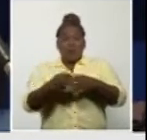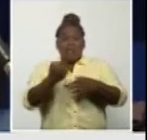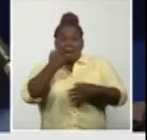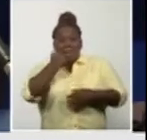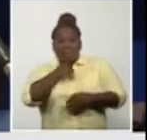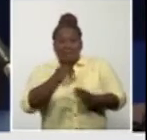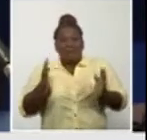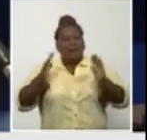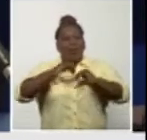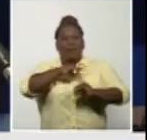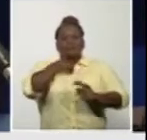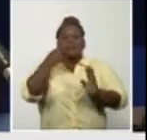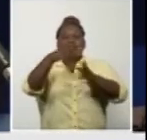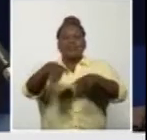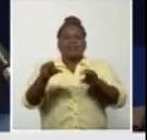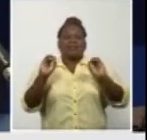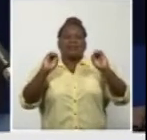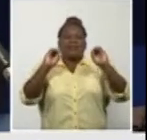another every morning.